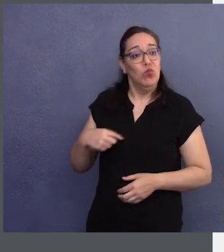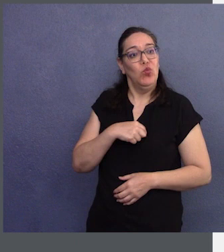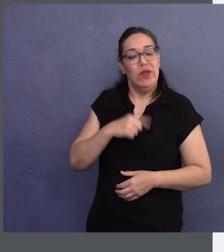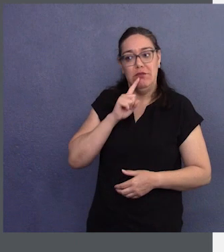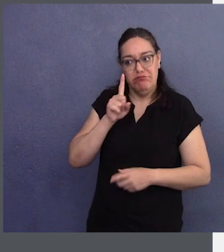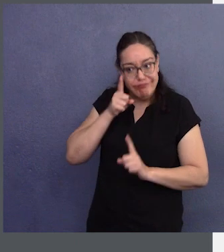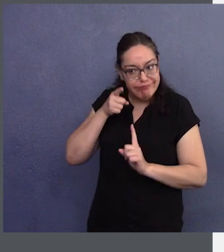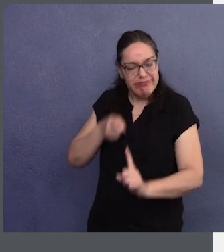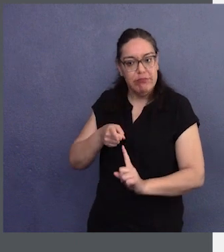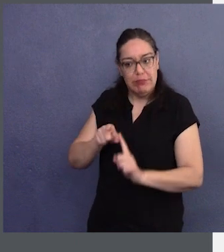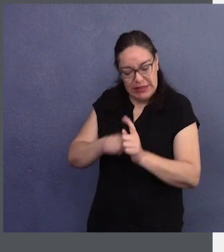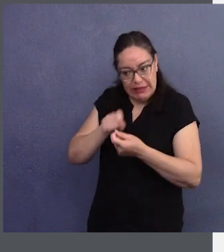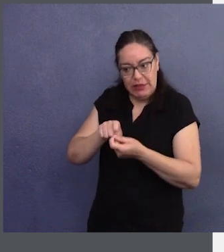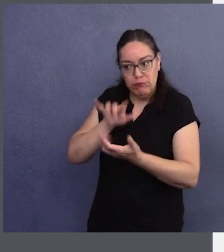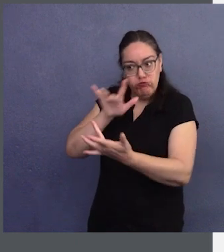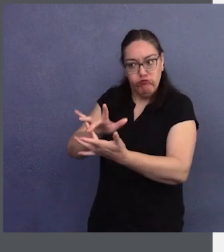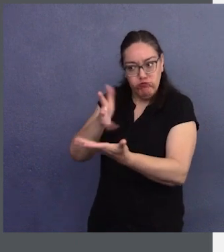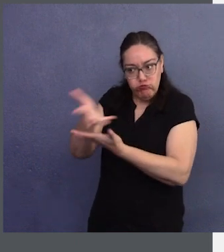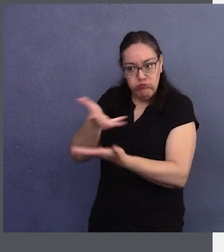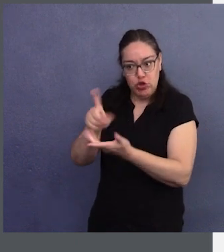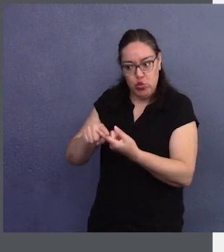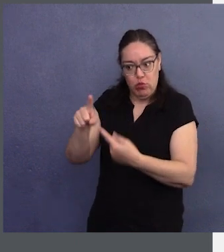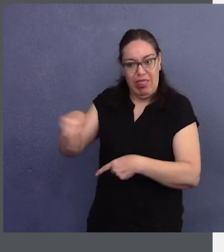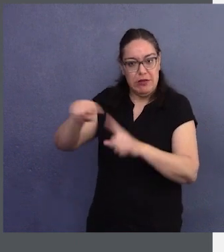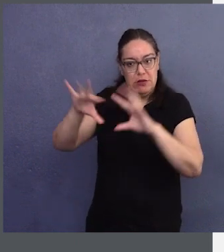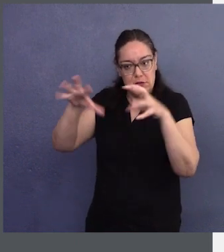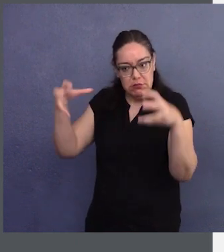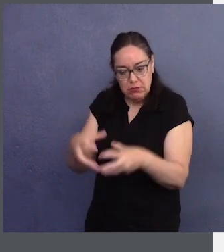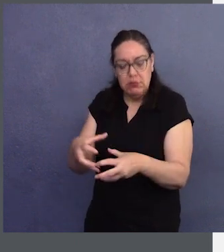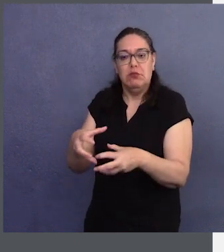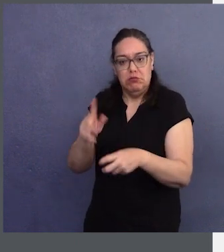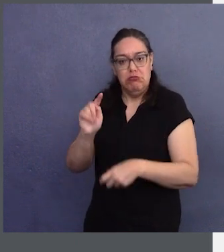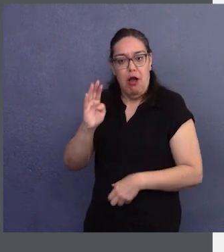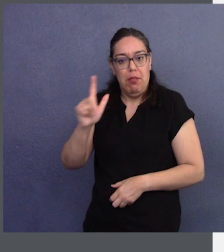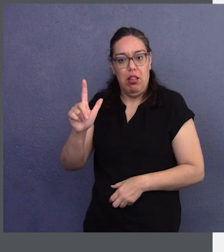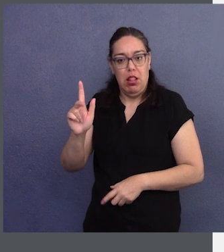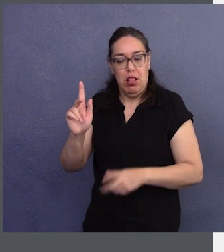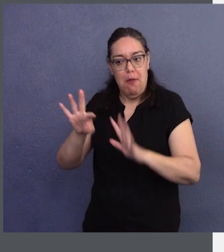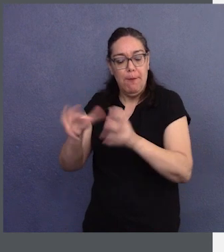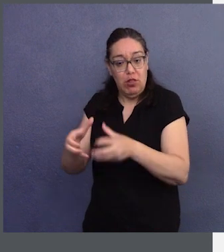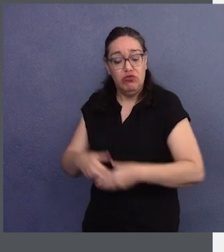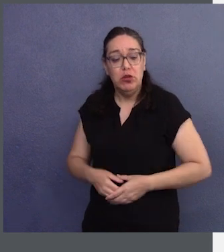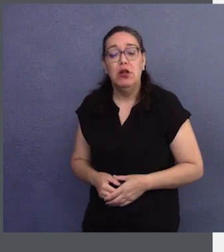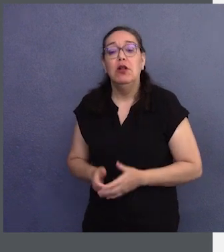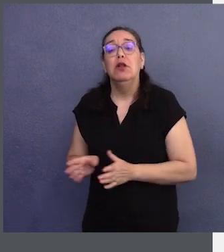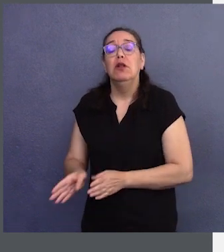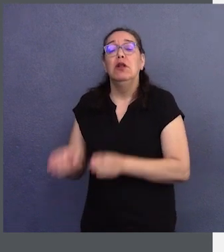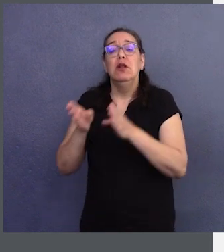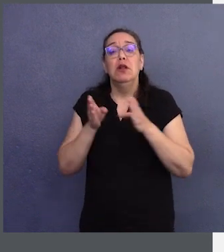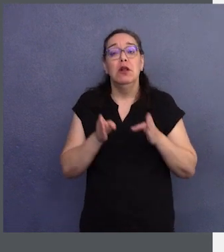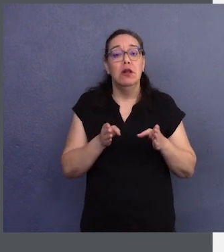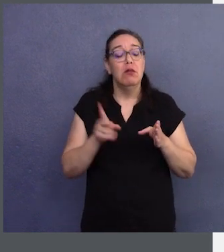out specifically to this particular population, to the tribal population. The